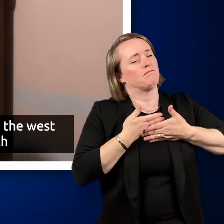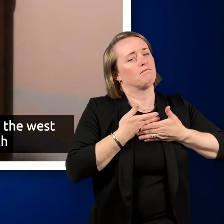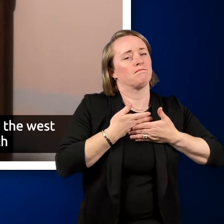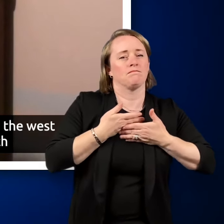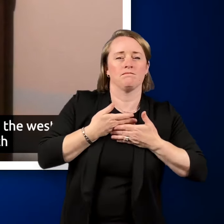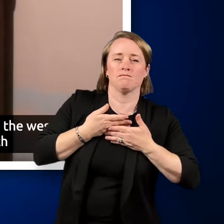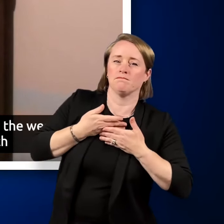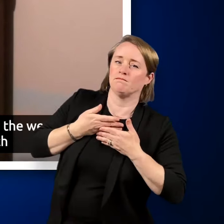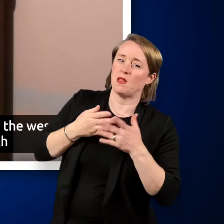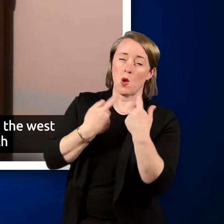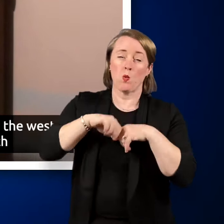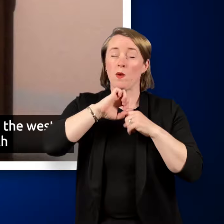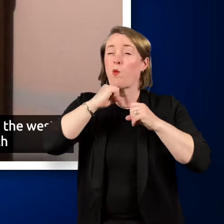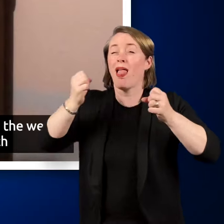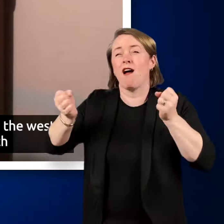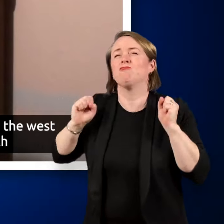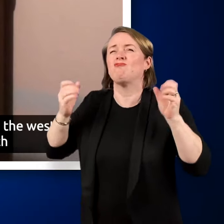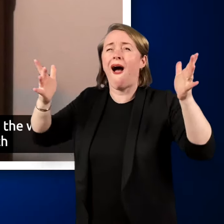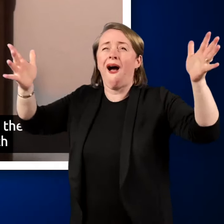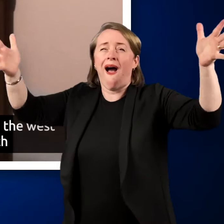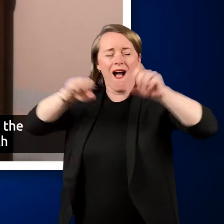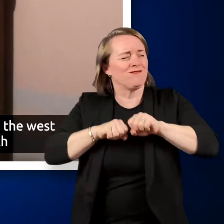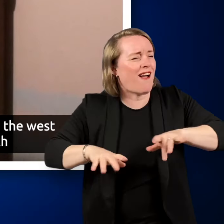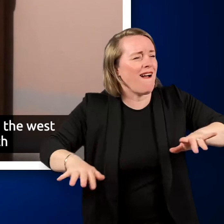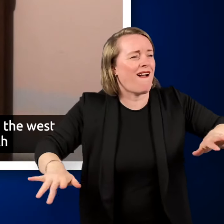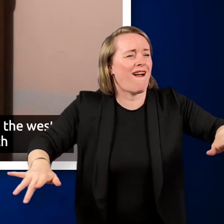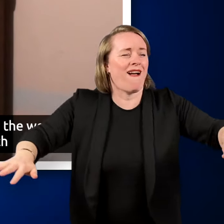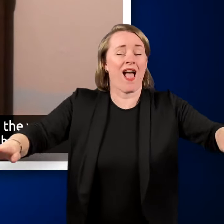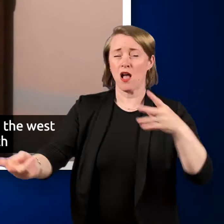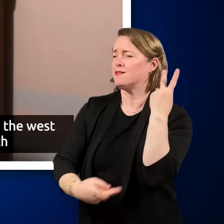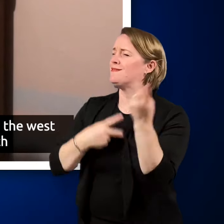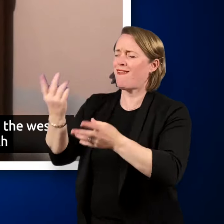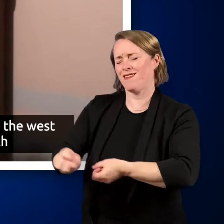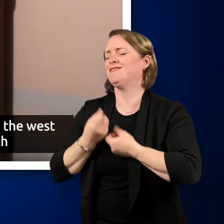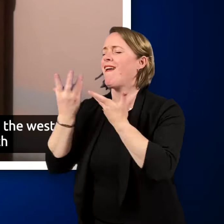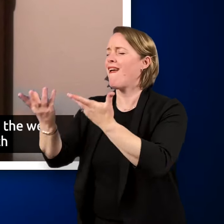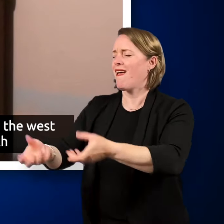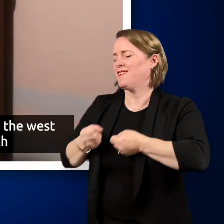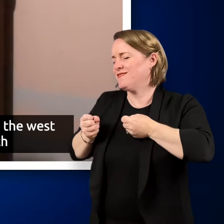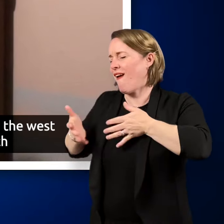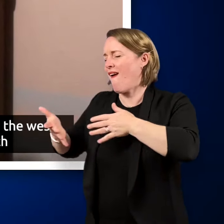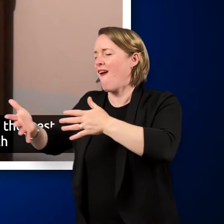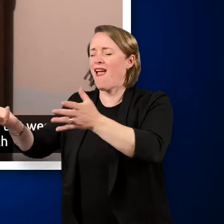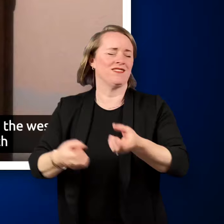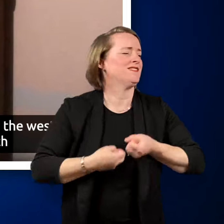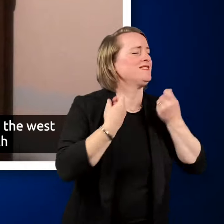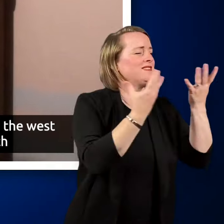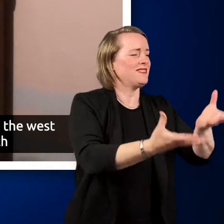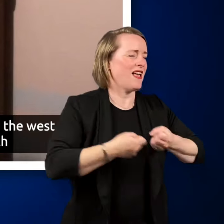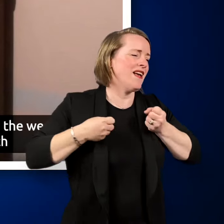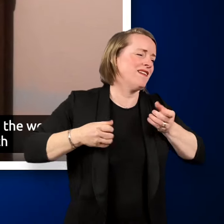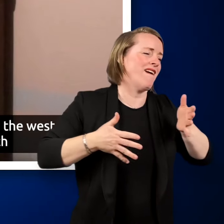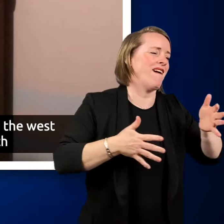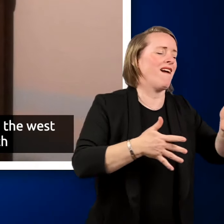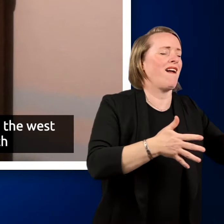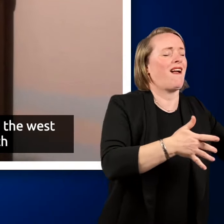lips. We will shout to the north and the south, sing to the